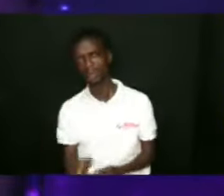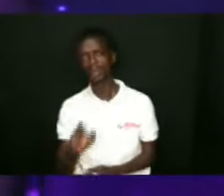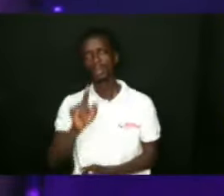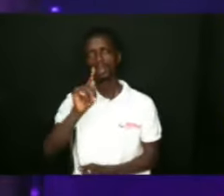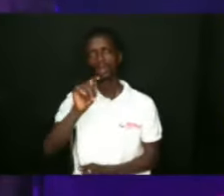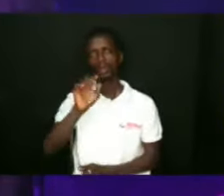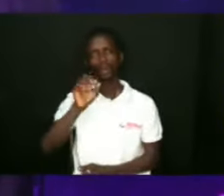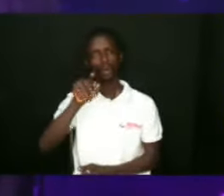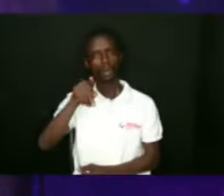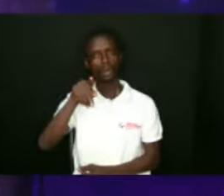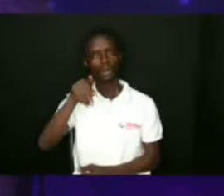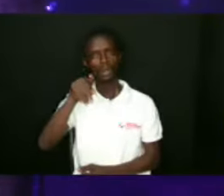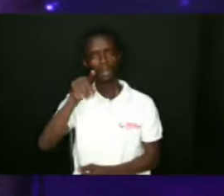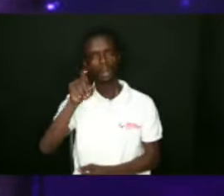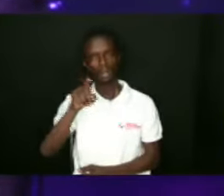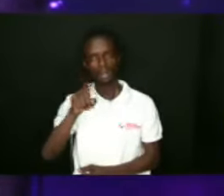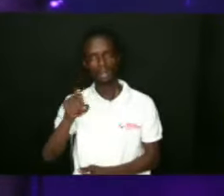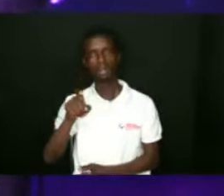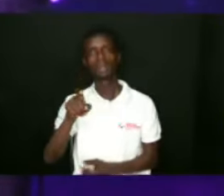Are you a beryl?